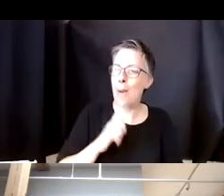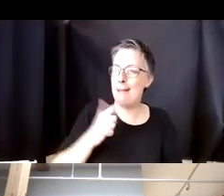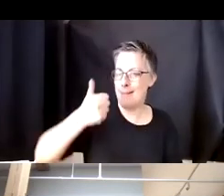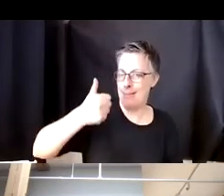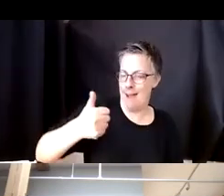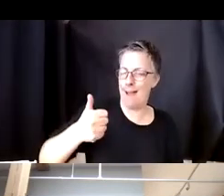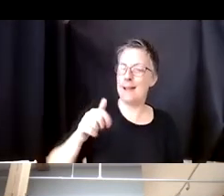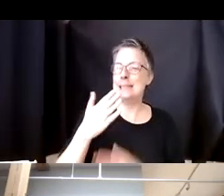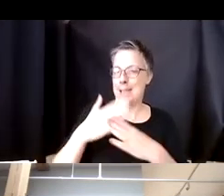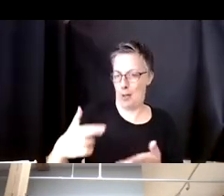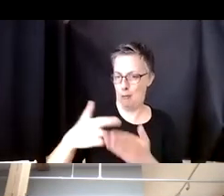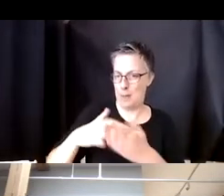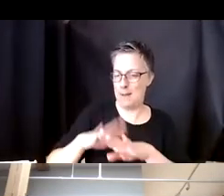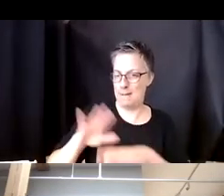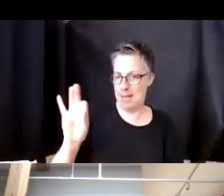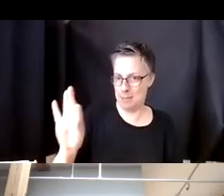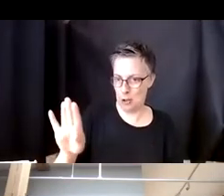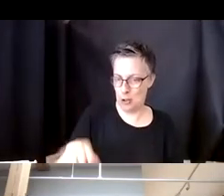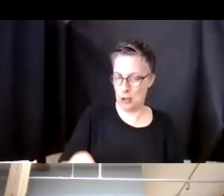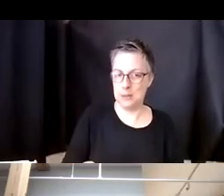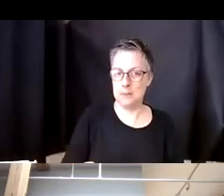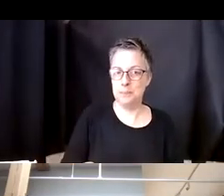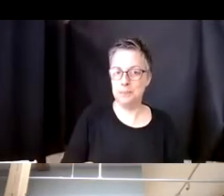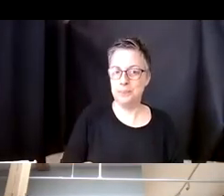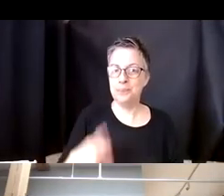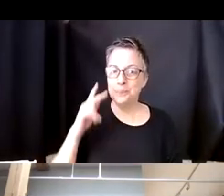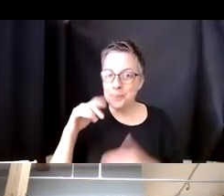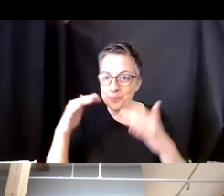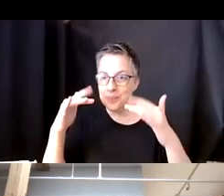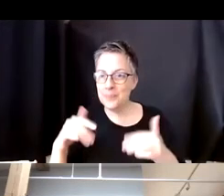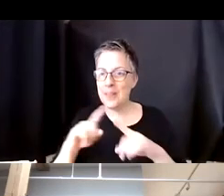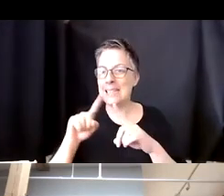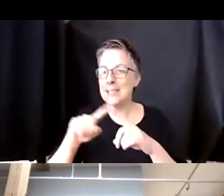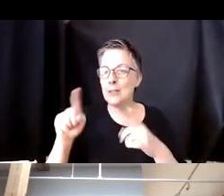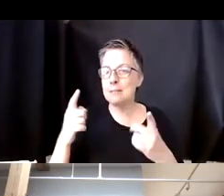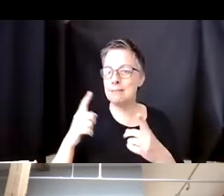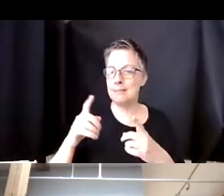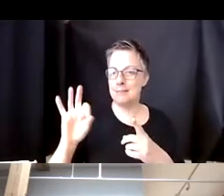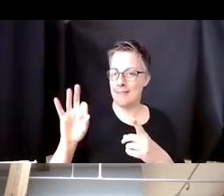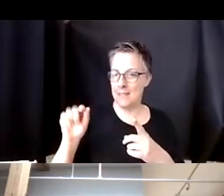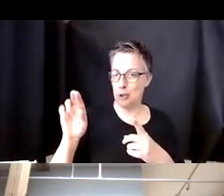you can see a lot of these a lot of these assets in action.